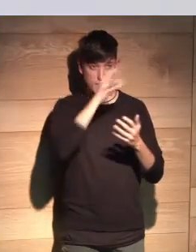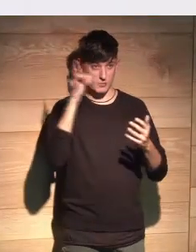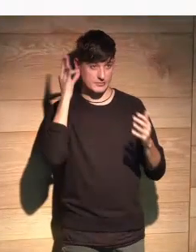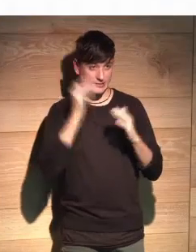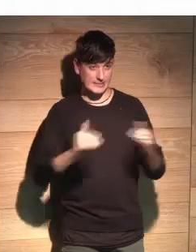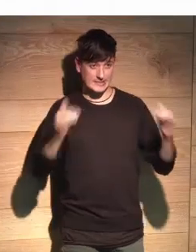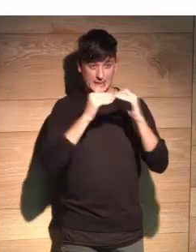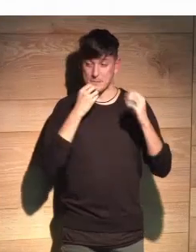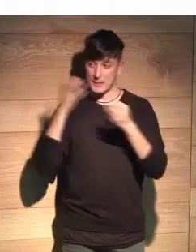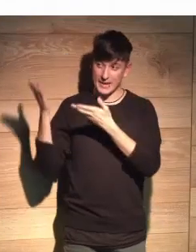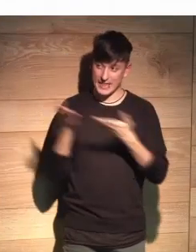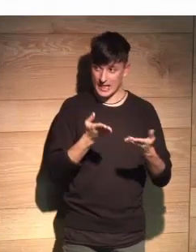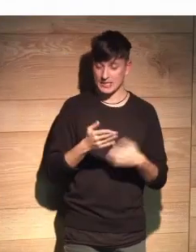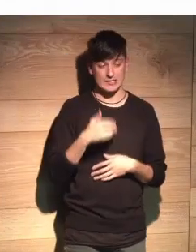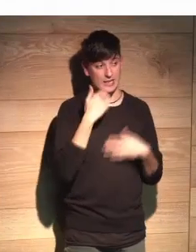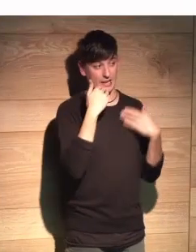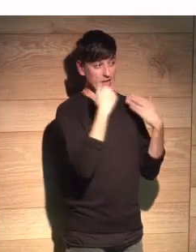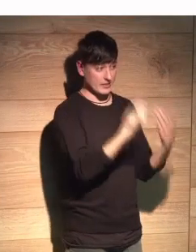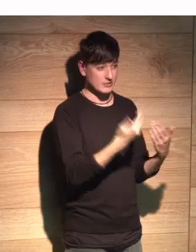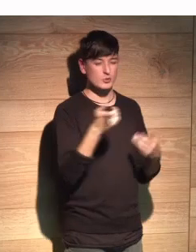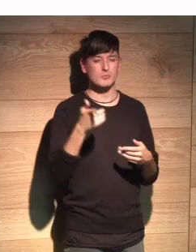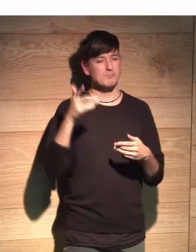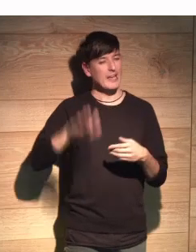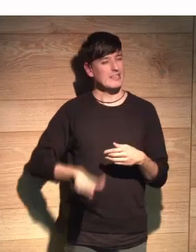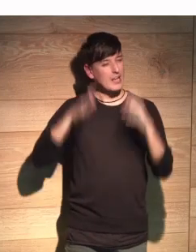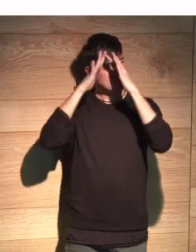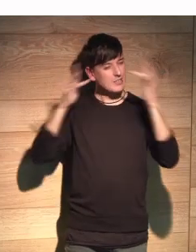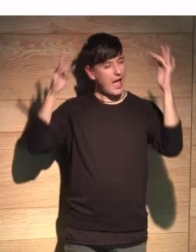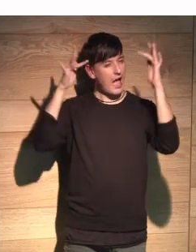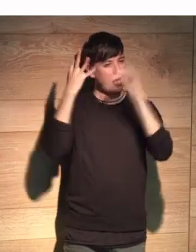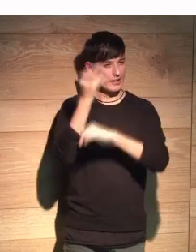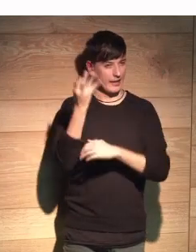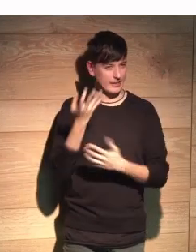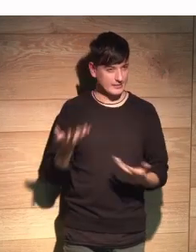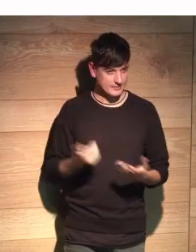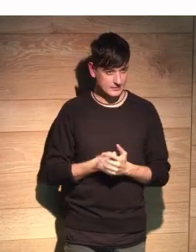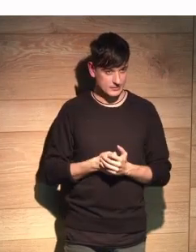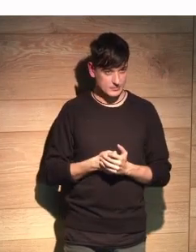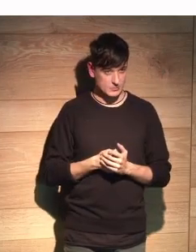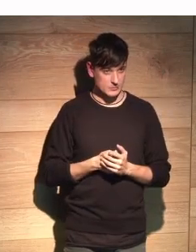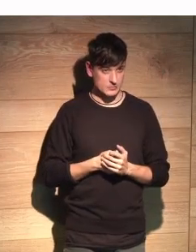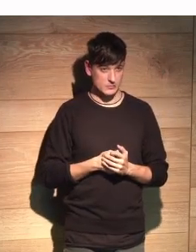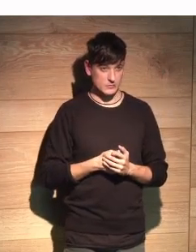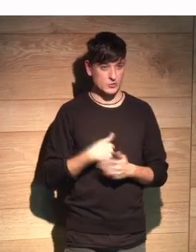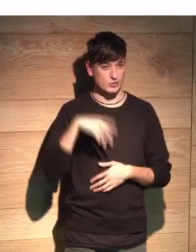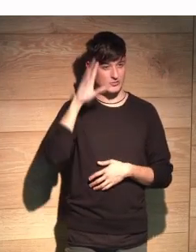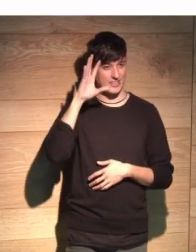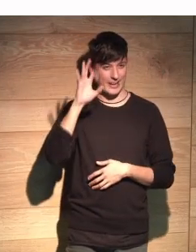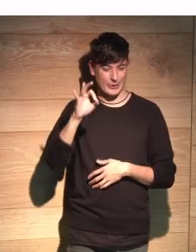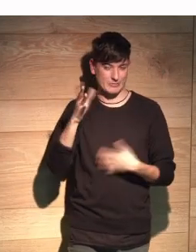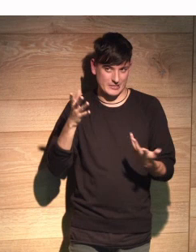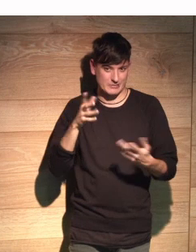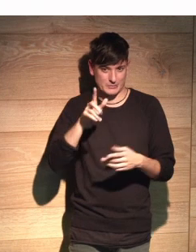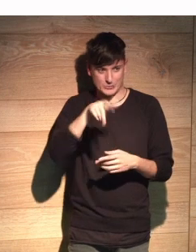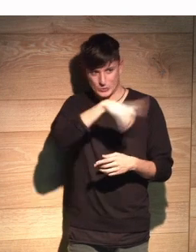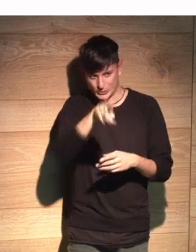within ABB. Welcome, Mercedes. Thank you, Susanna. Tell you, what were you dreaming about when you were a little girl? I think that you